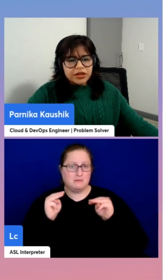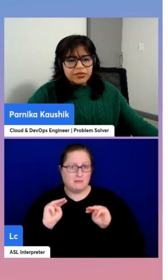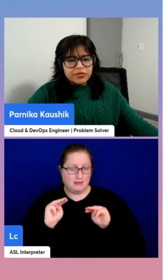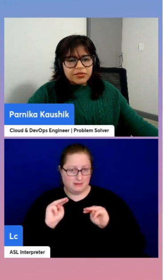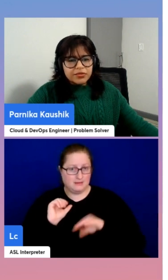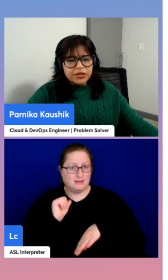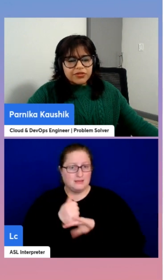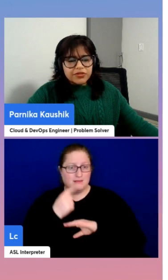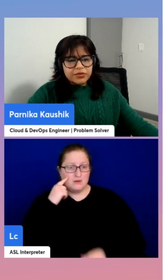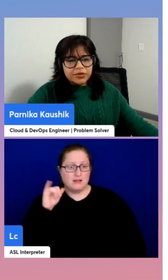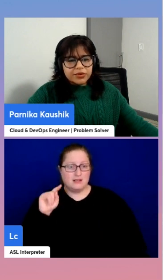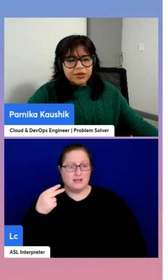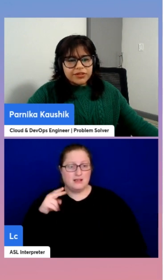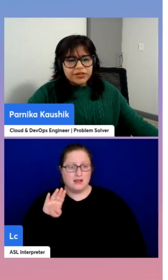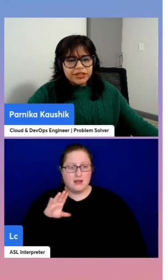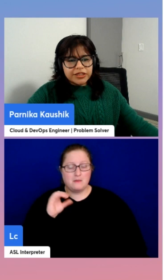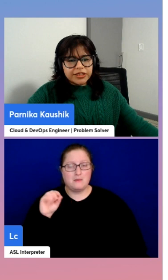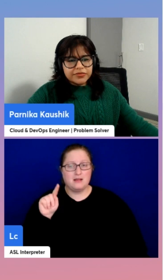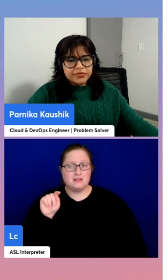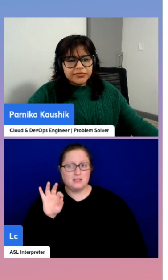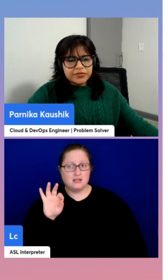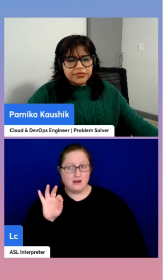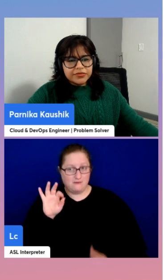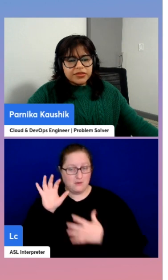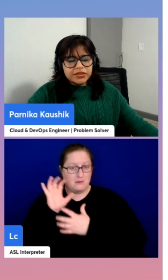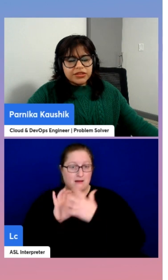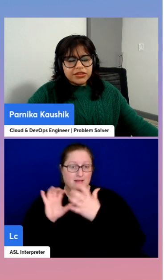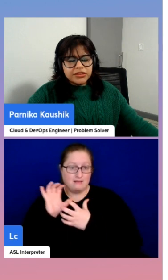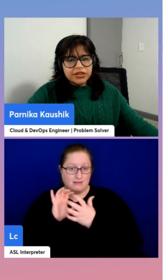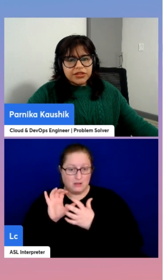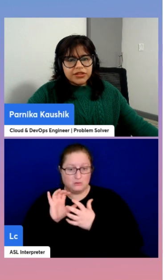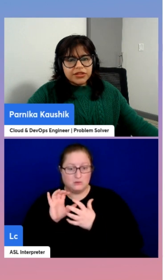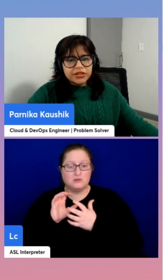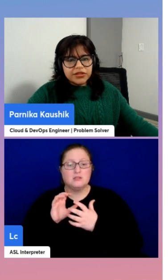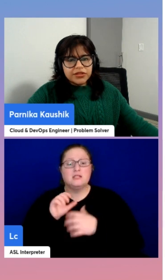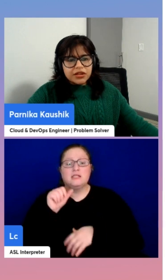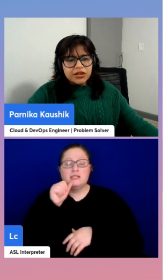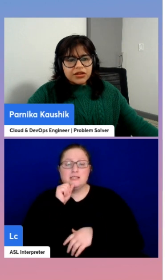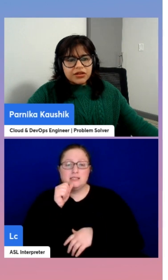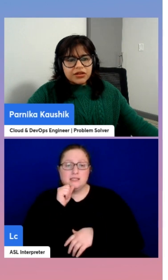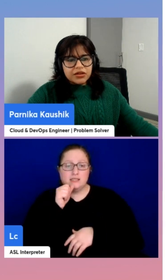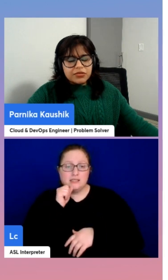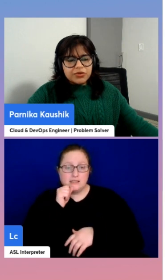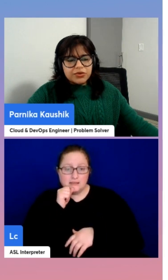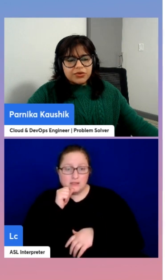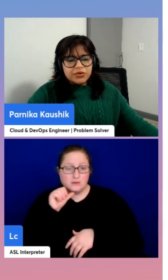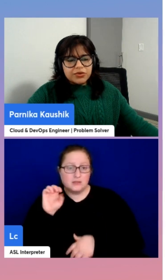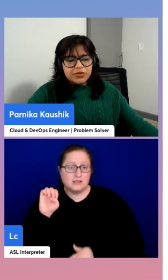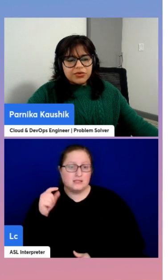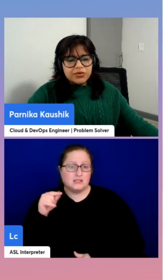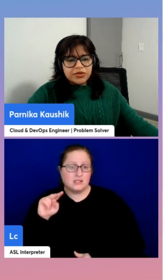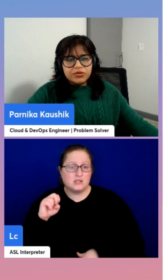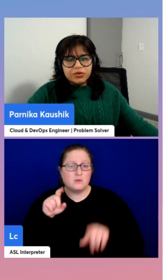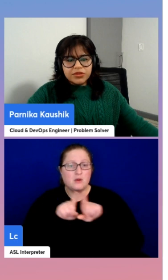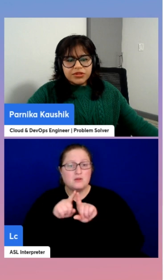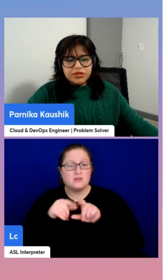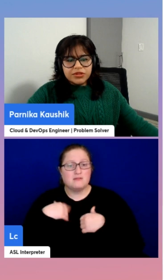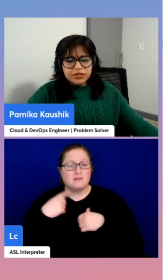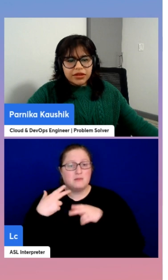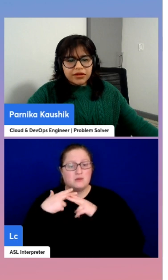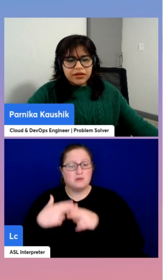for GitHub and Terraform Cloud, respectively. On the secrets engine front, we've also got something called